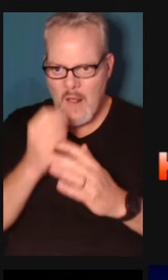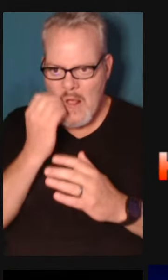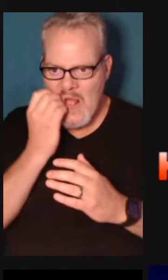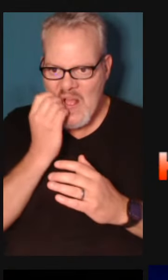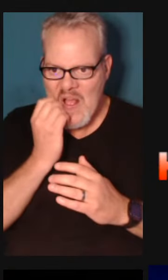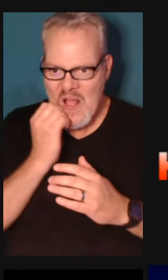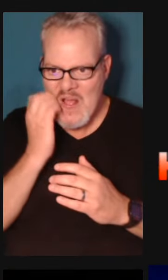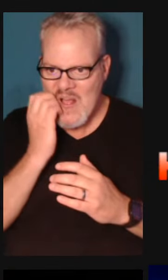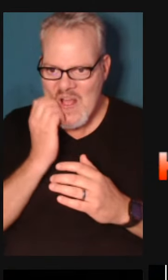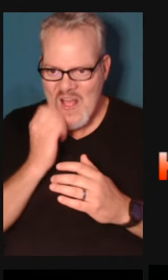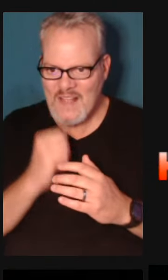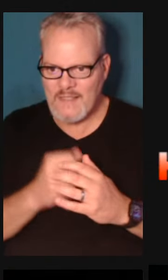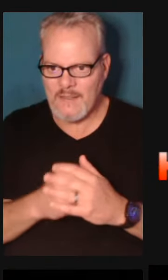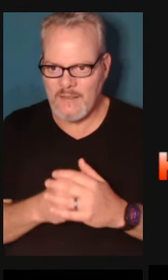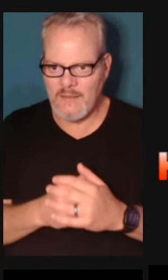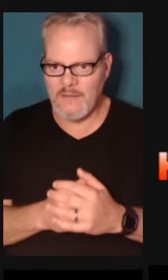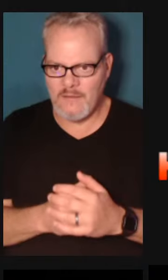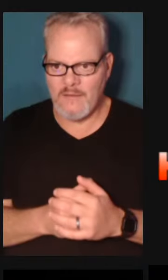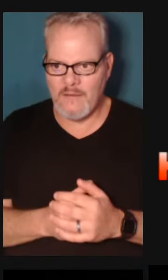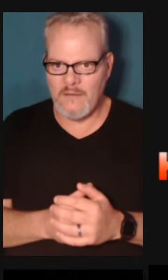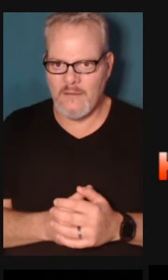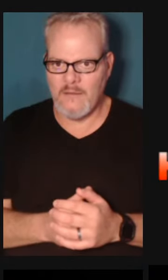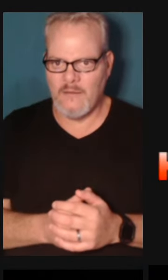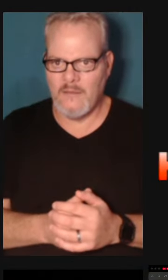And there you go.